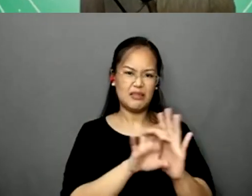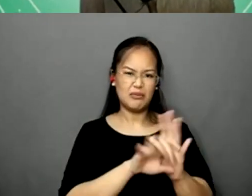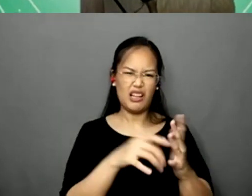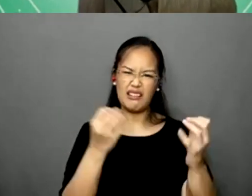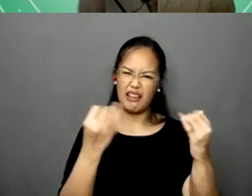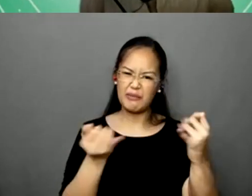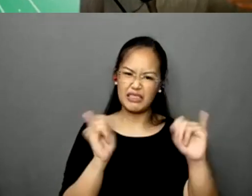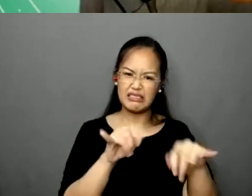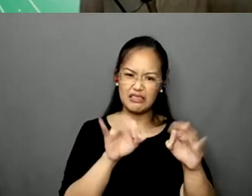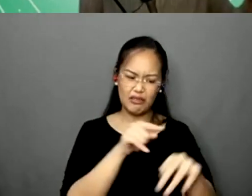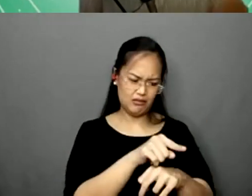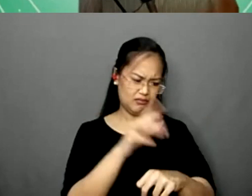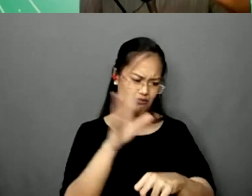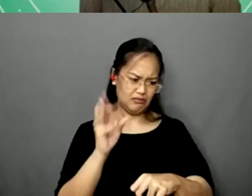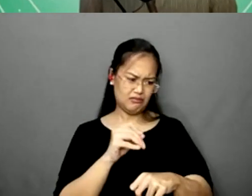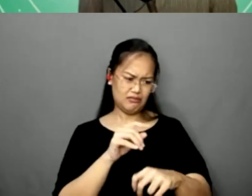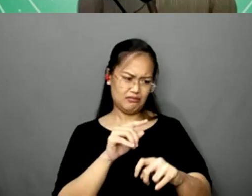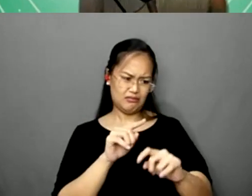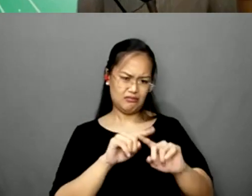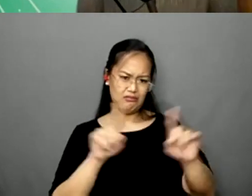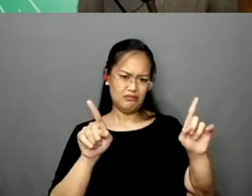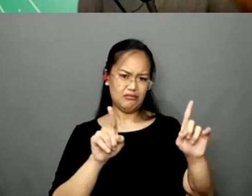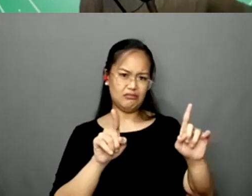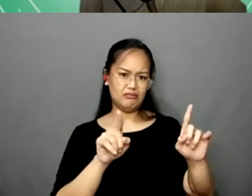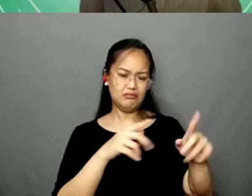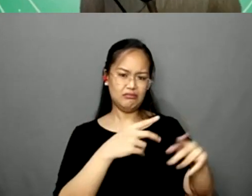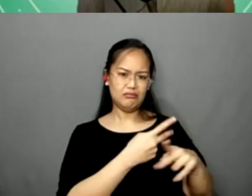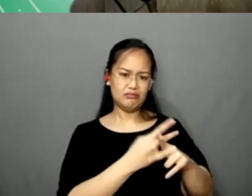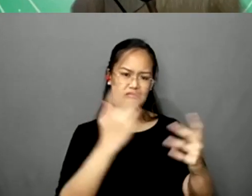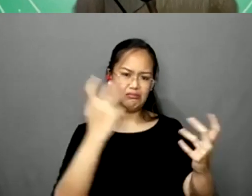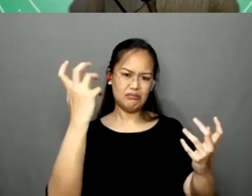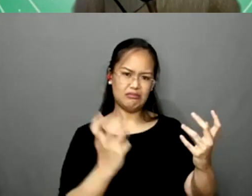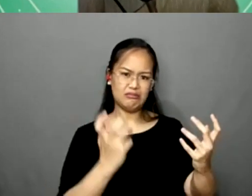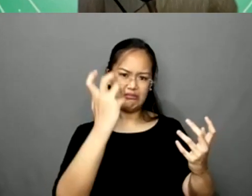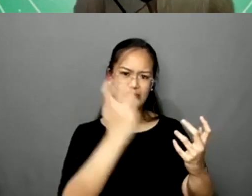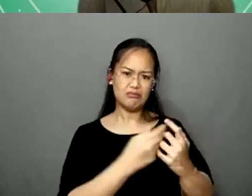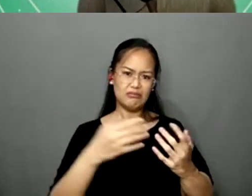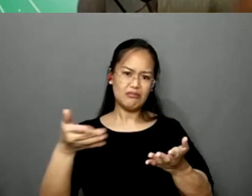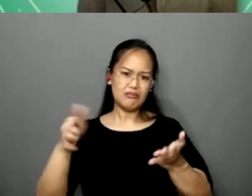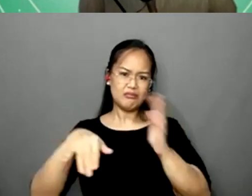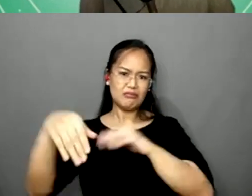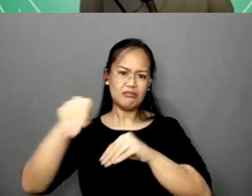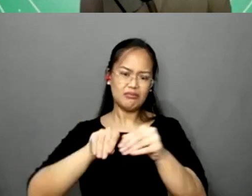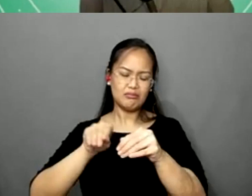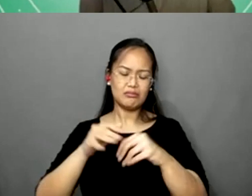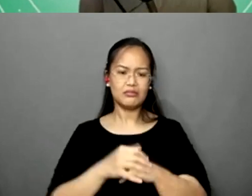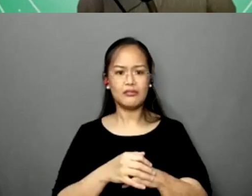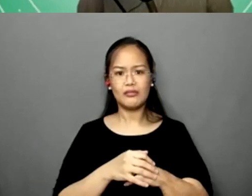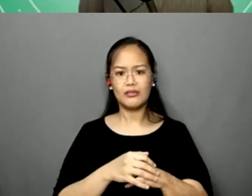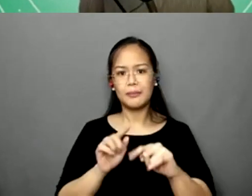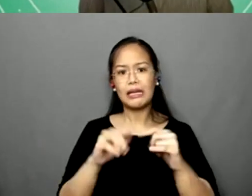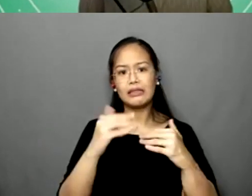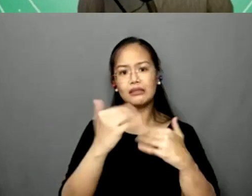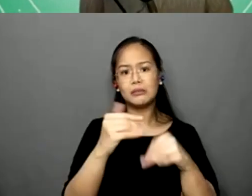So there is a need for more customized and personalized packaging. But because of the limitations of